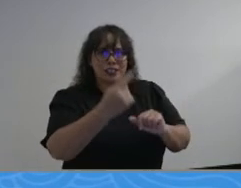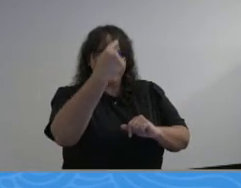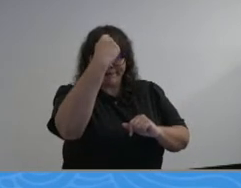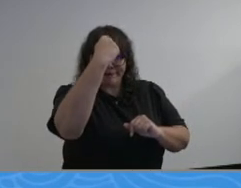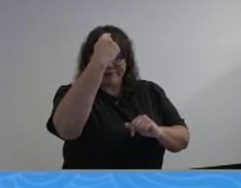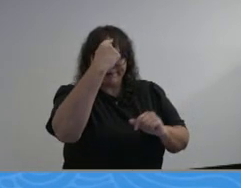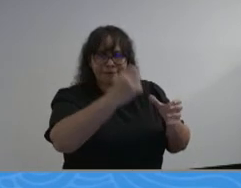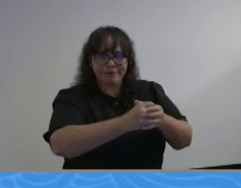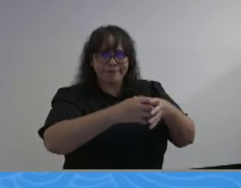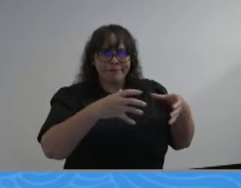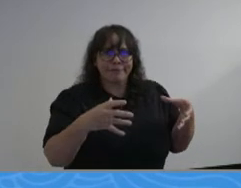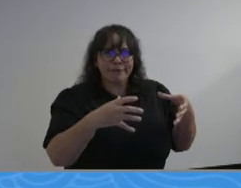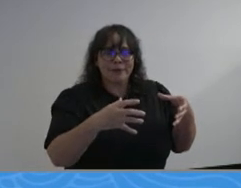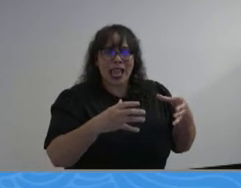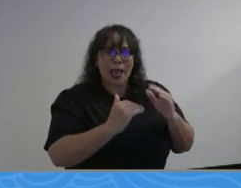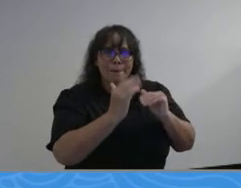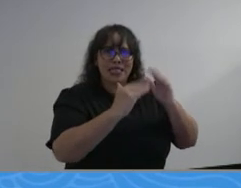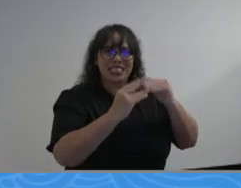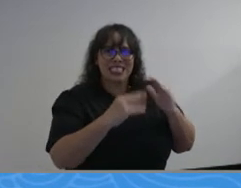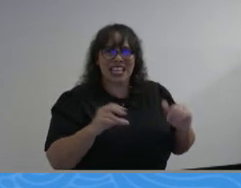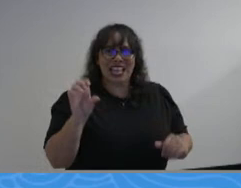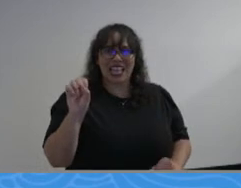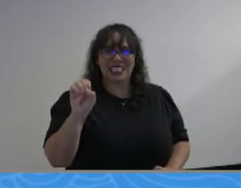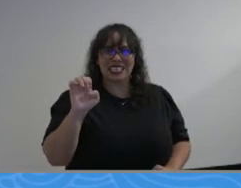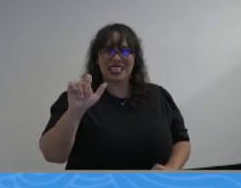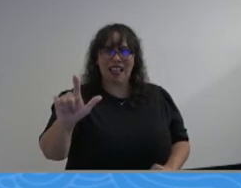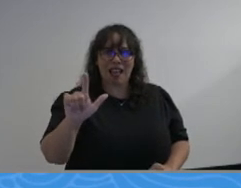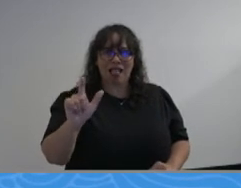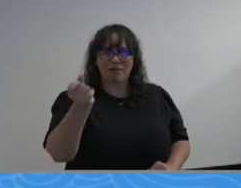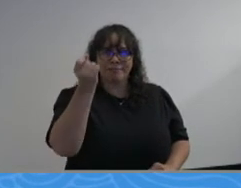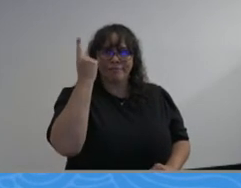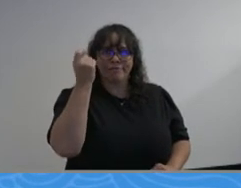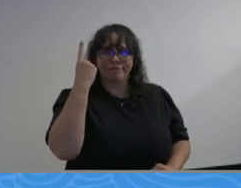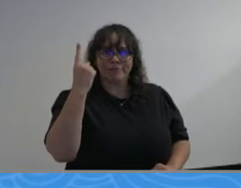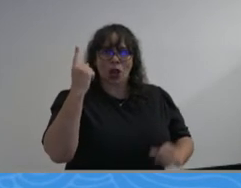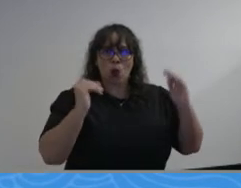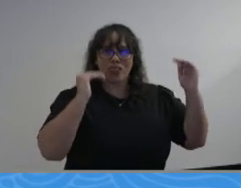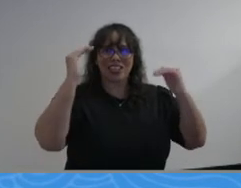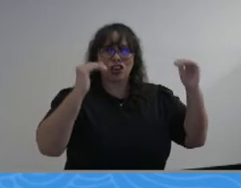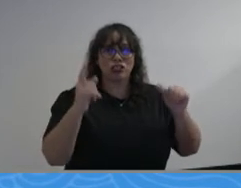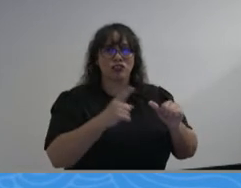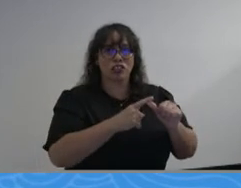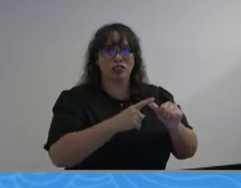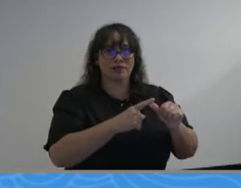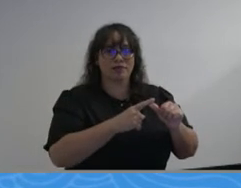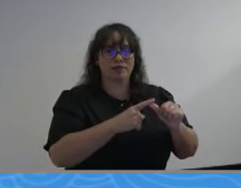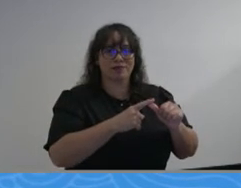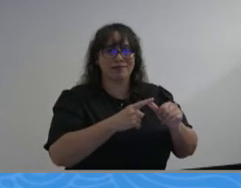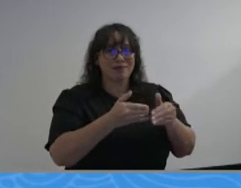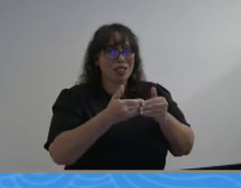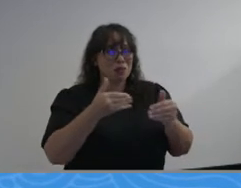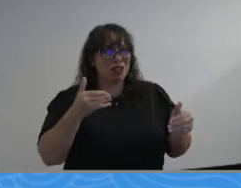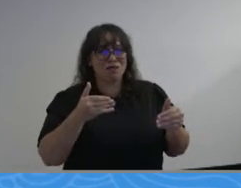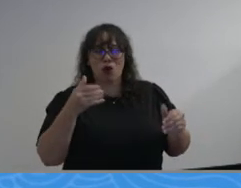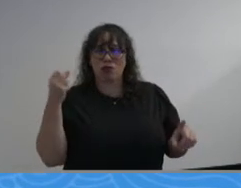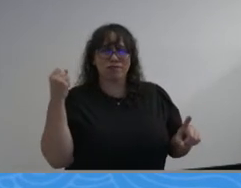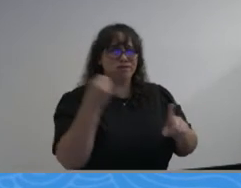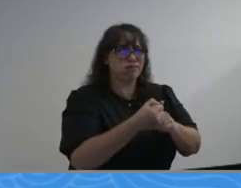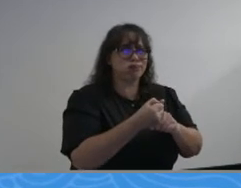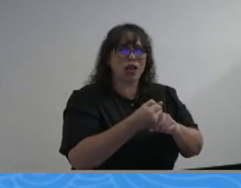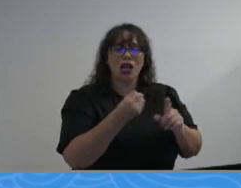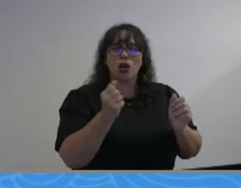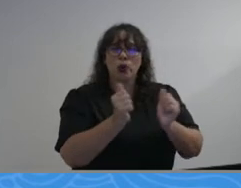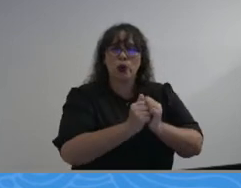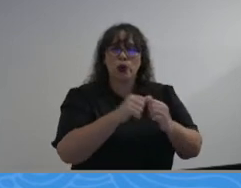mindsets and building up those SEL competencies with our adults first, even before we hit hard with our